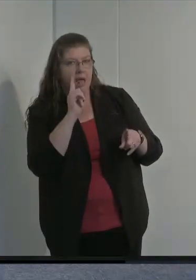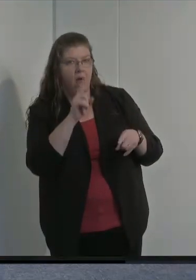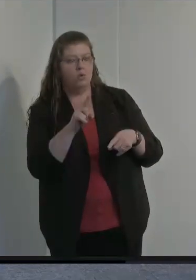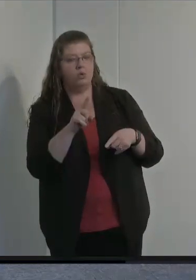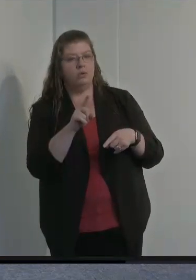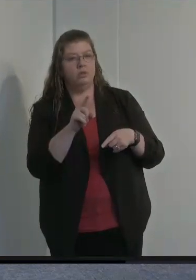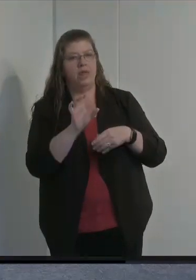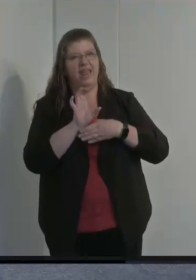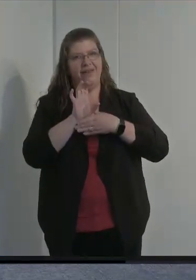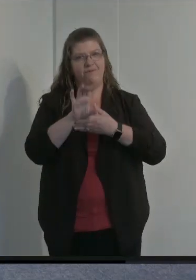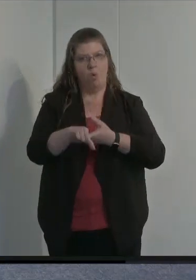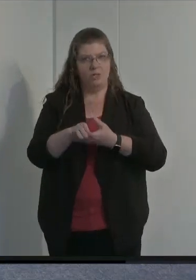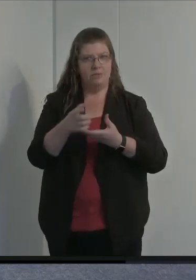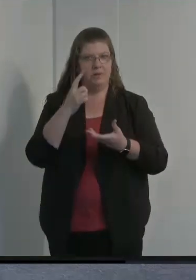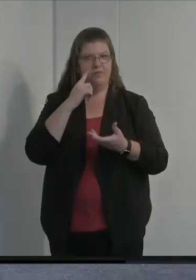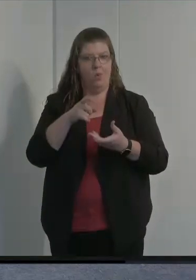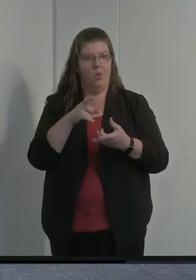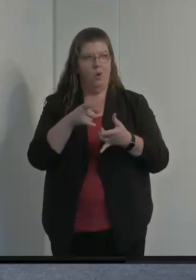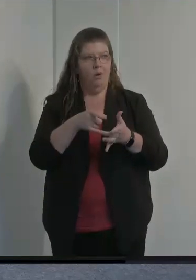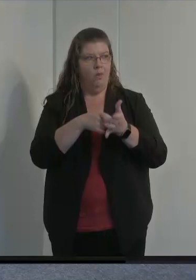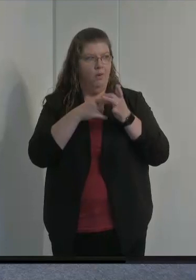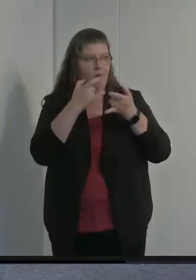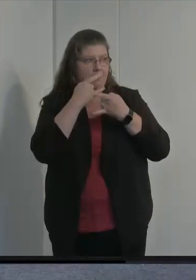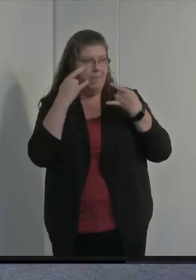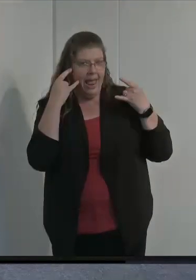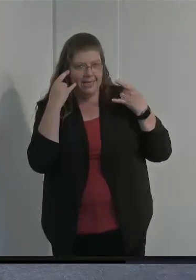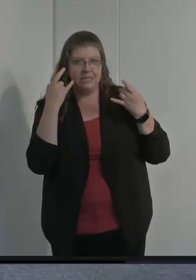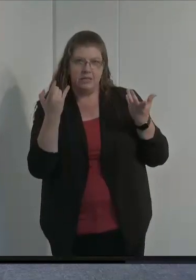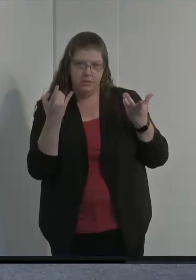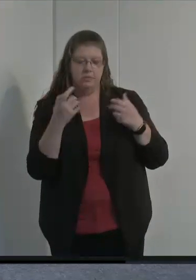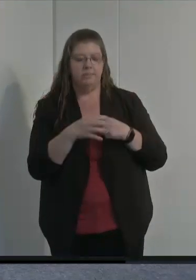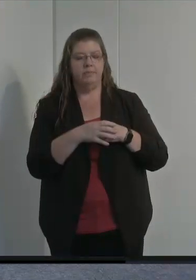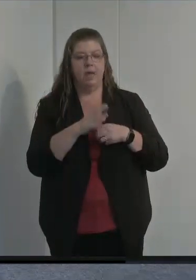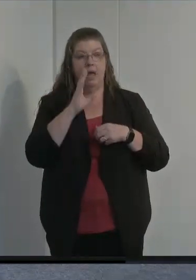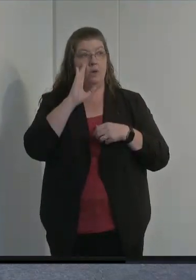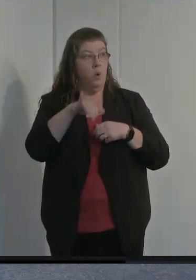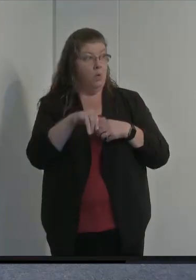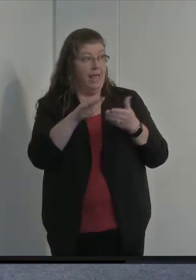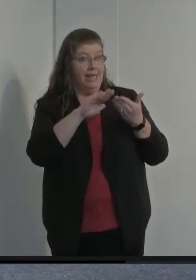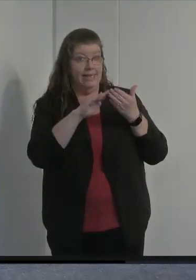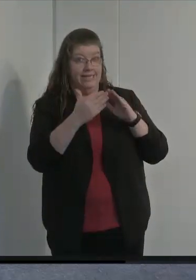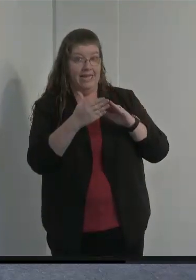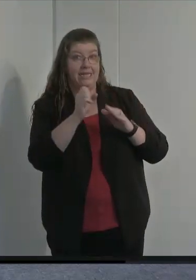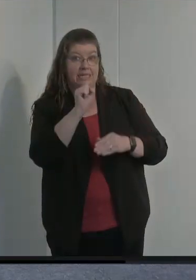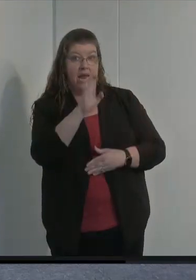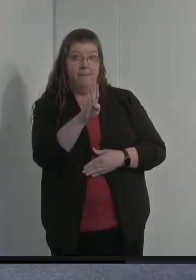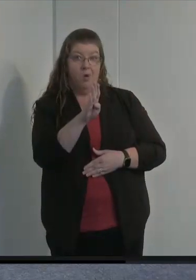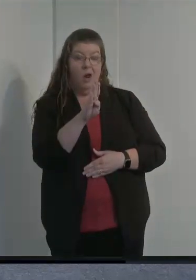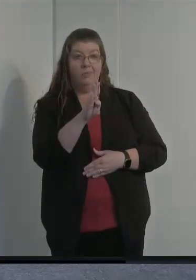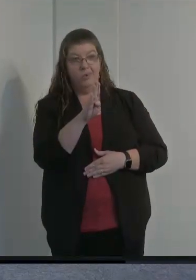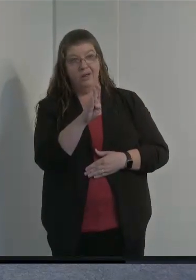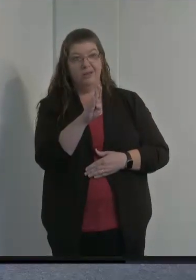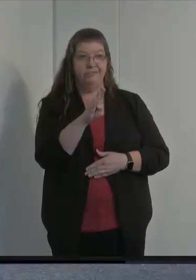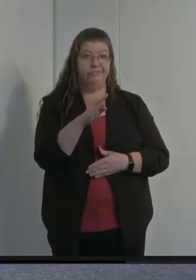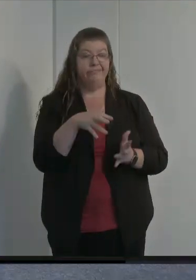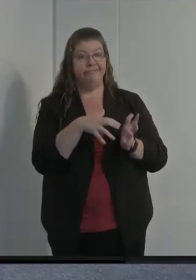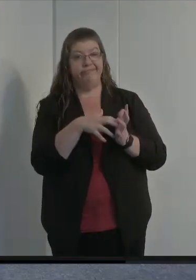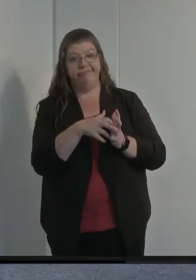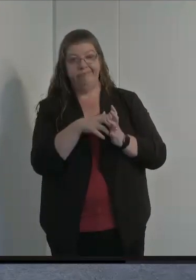enforcement, particularly with masks. I know that the city of Santa Barbara has kind of been thinking about